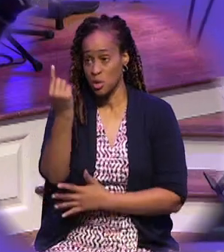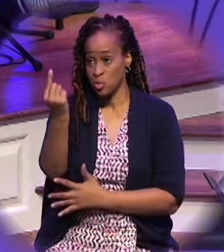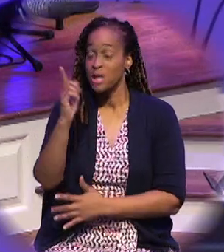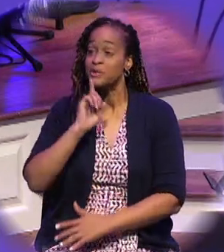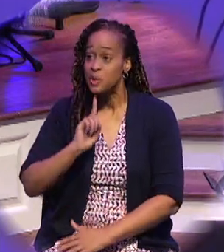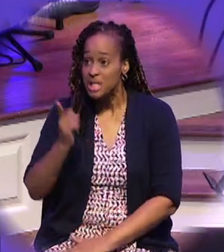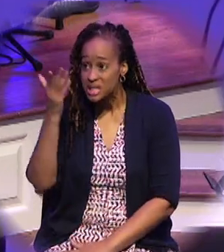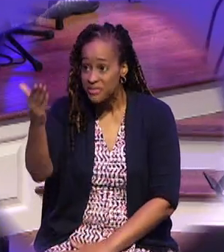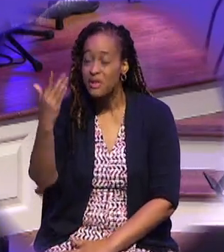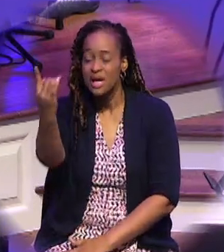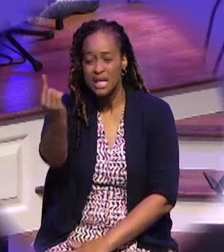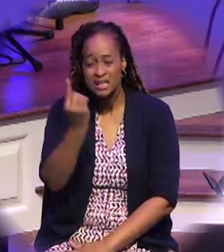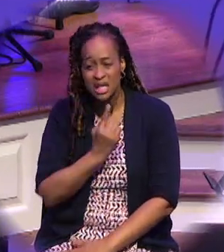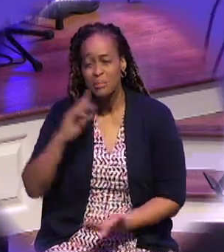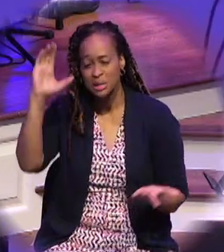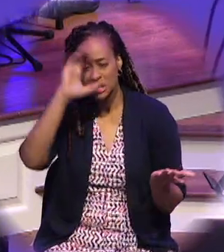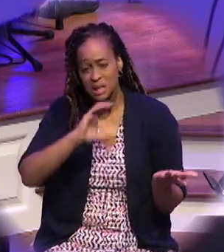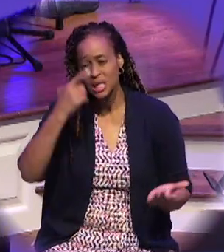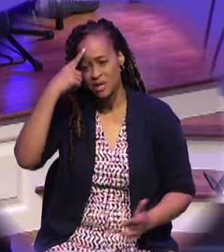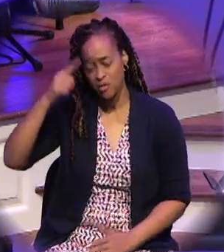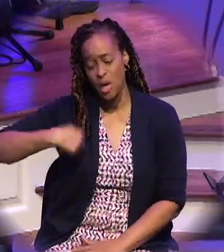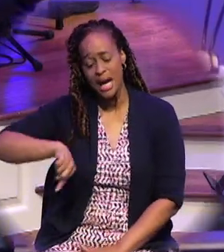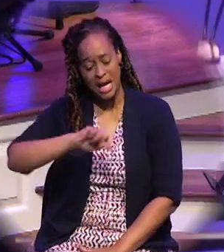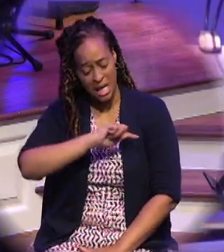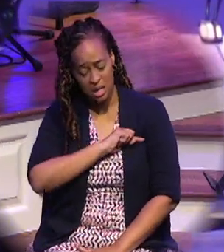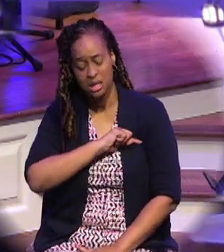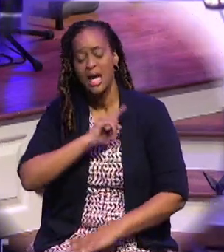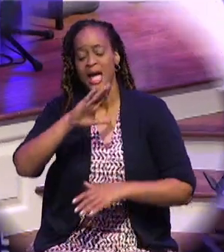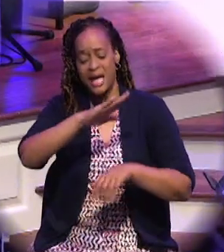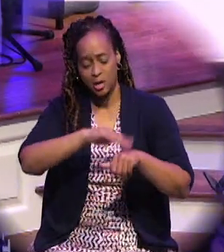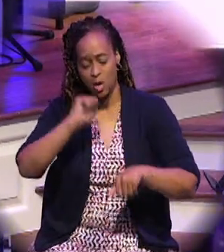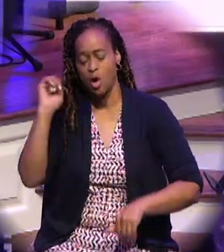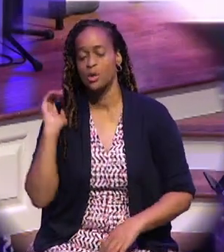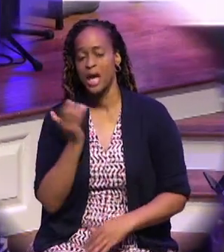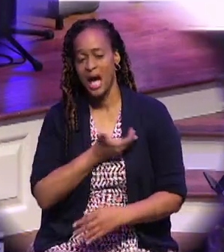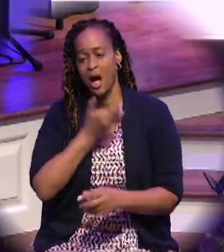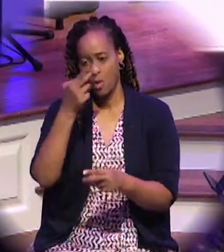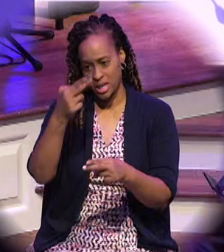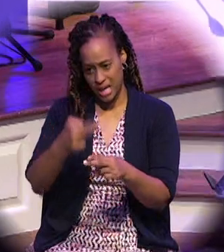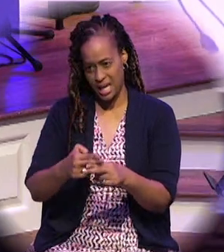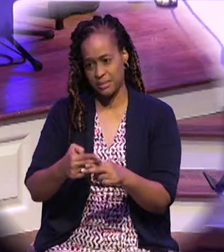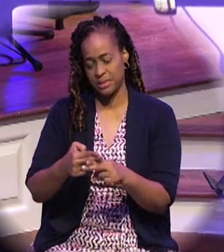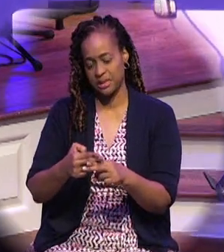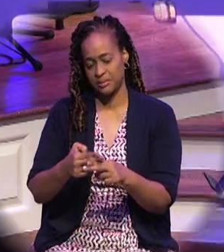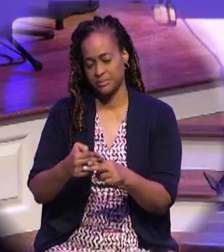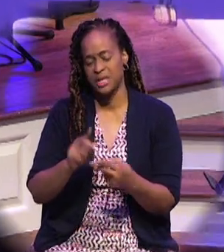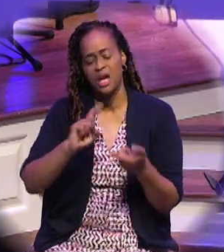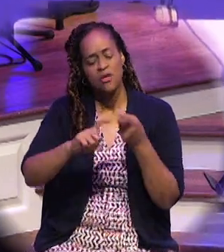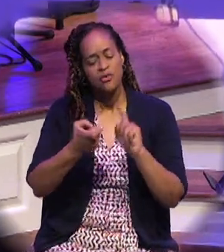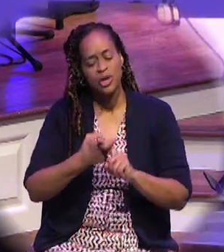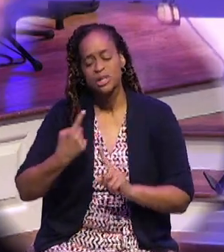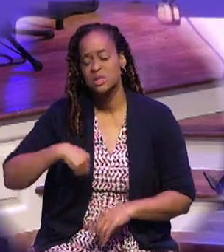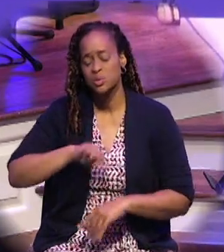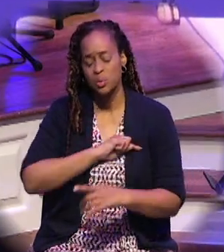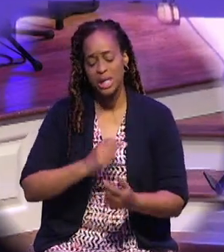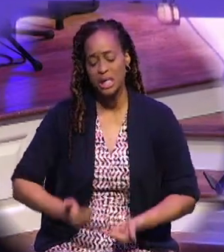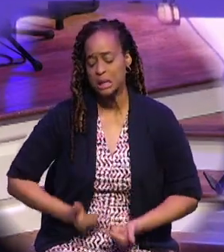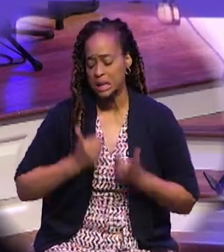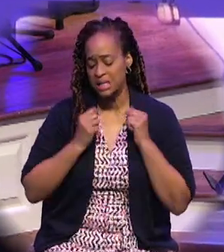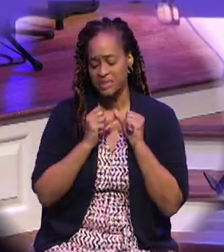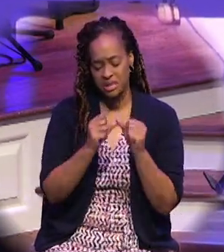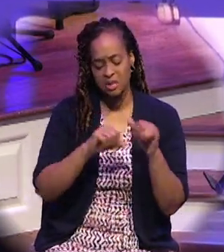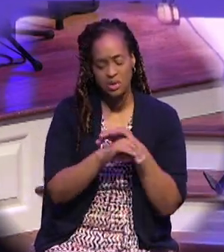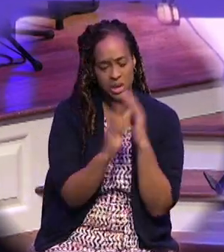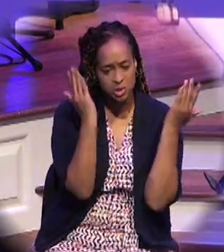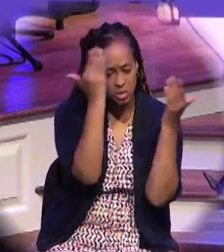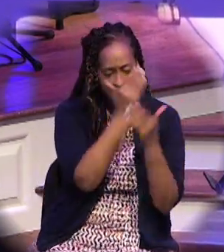is has come looking for us and called our names. Friends, we live still in dark